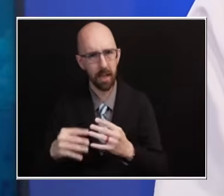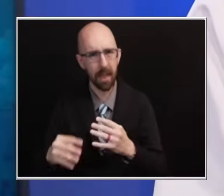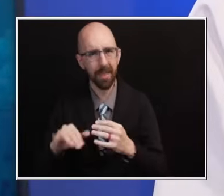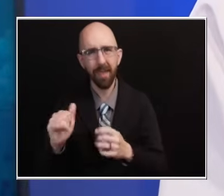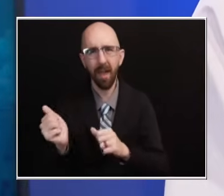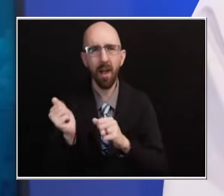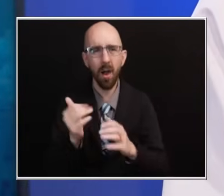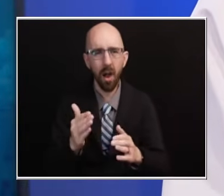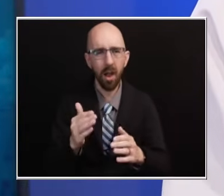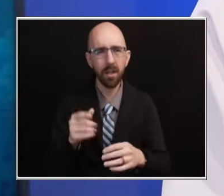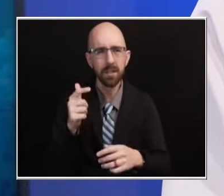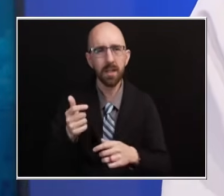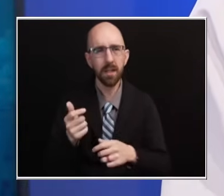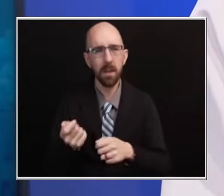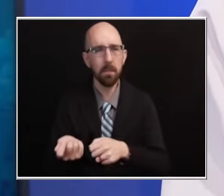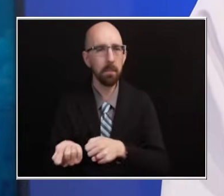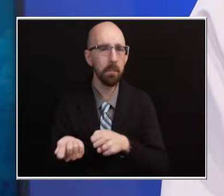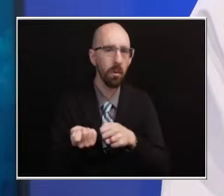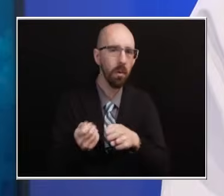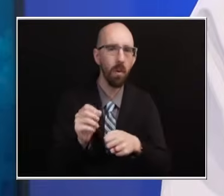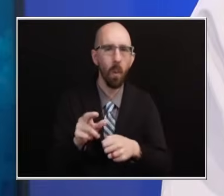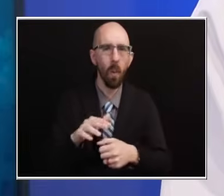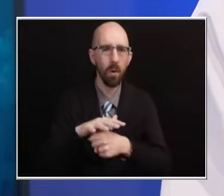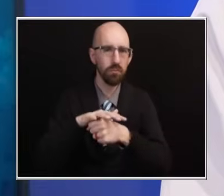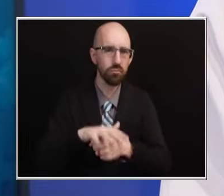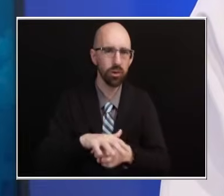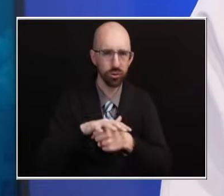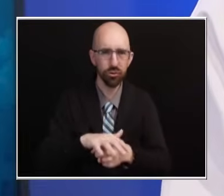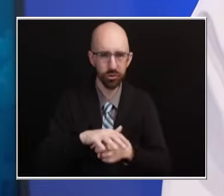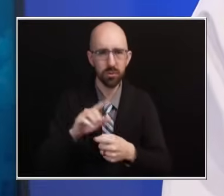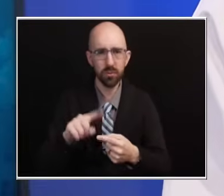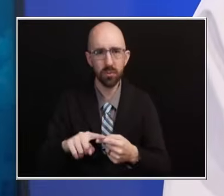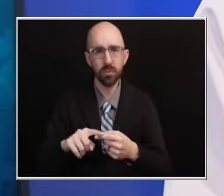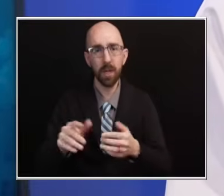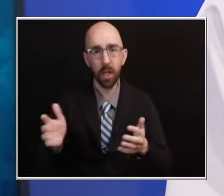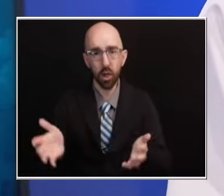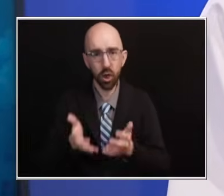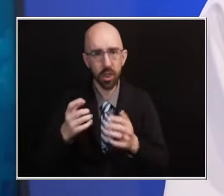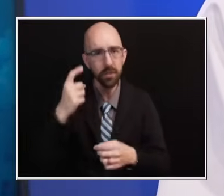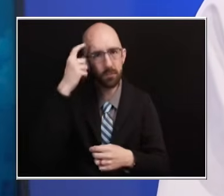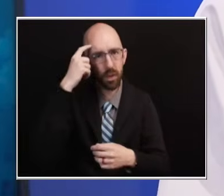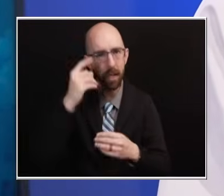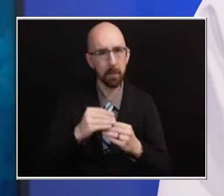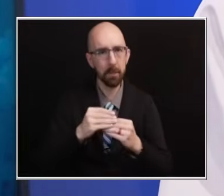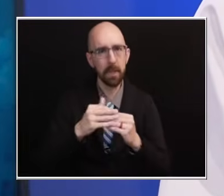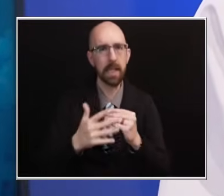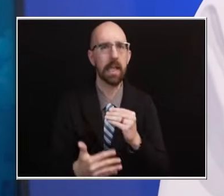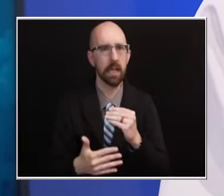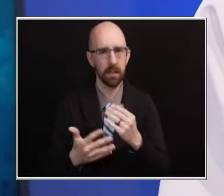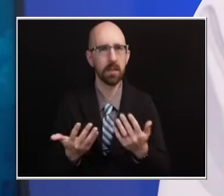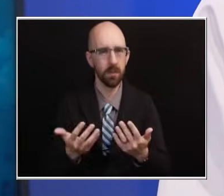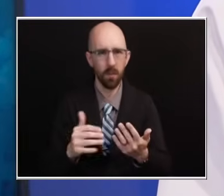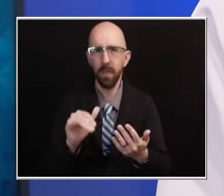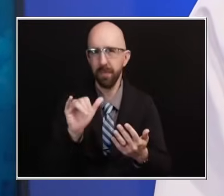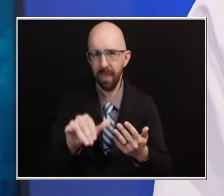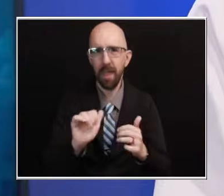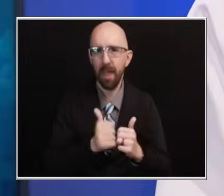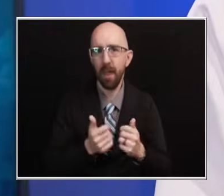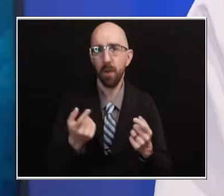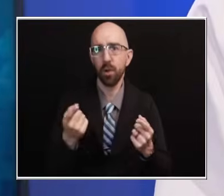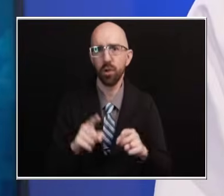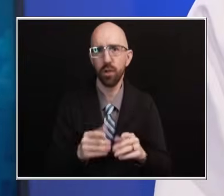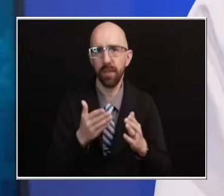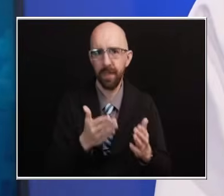pulling or a pressure effect to encourage the brain bleeding. So that was how it occurred there.